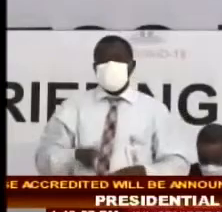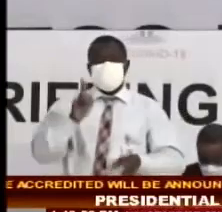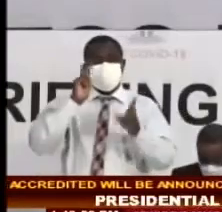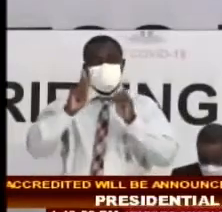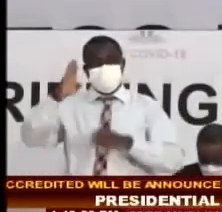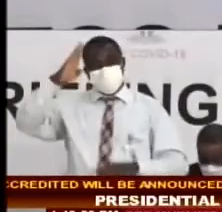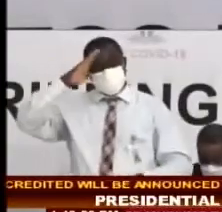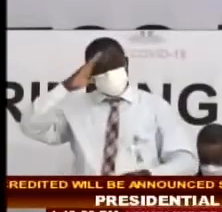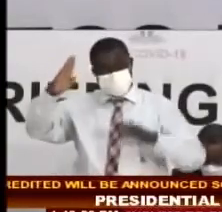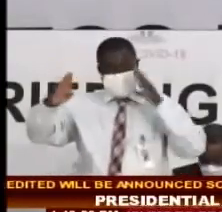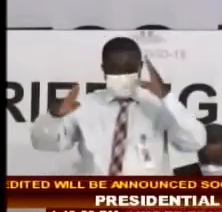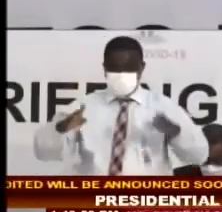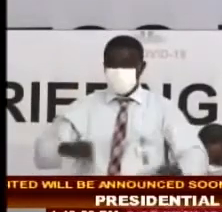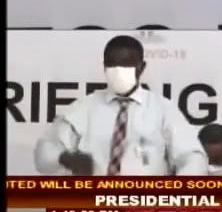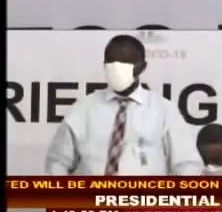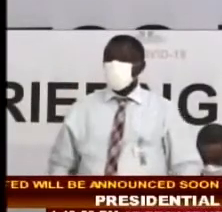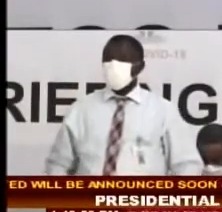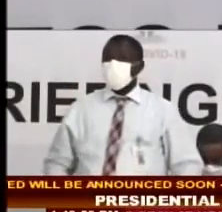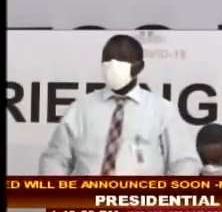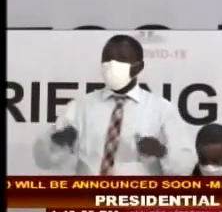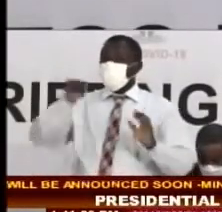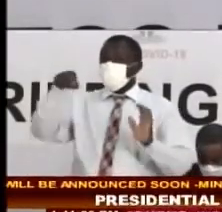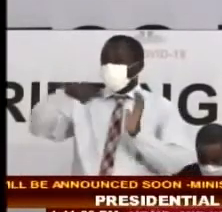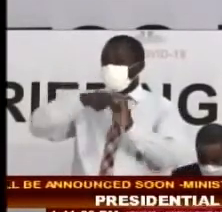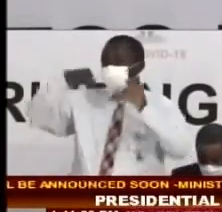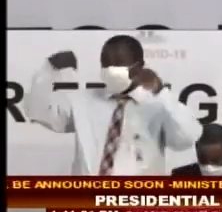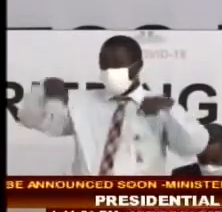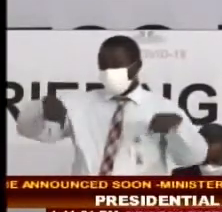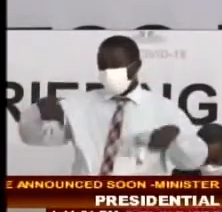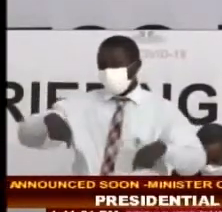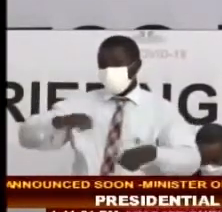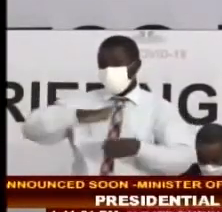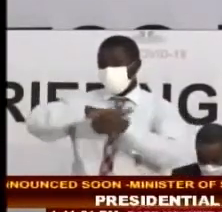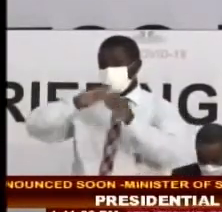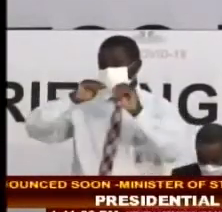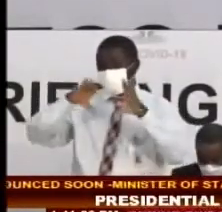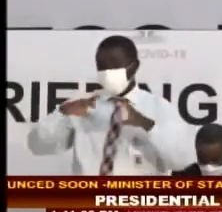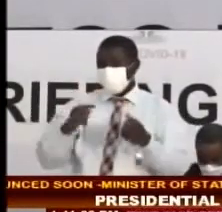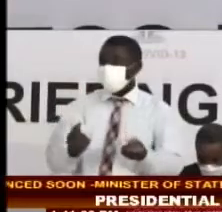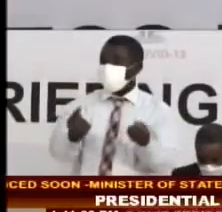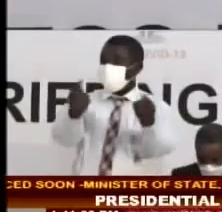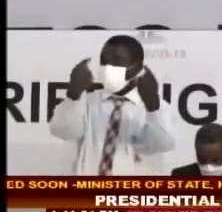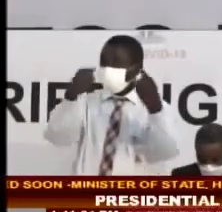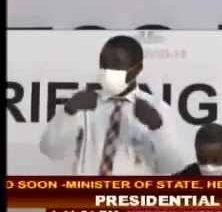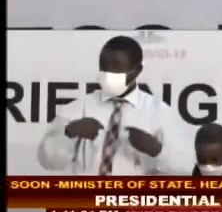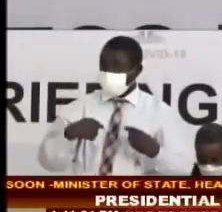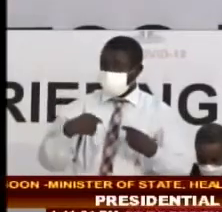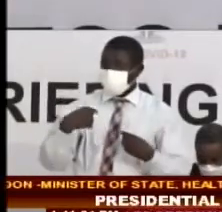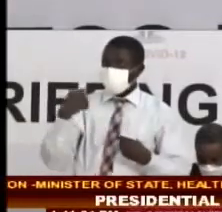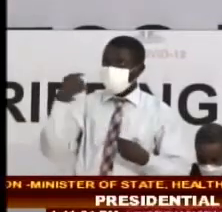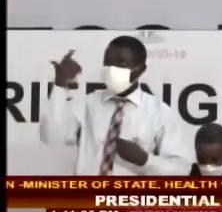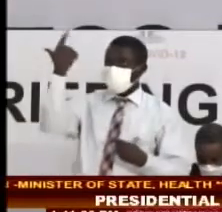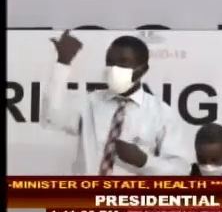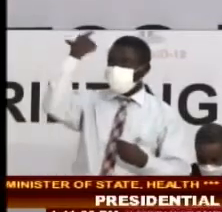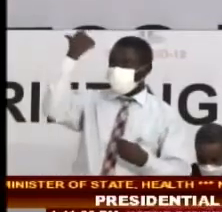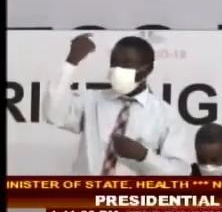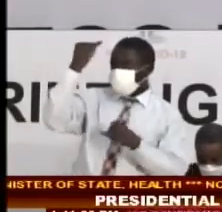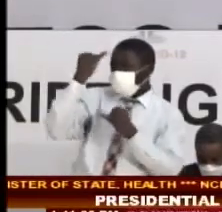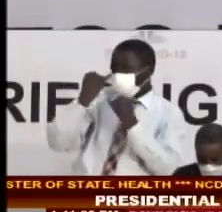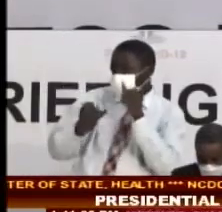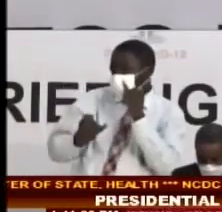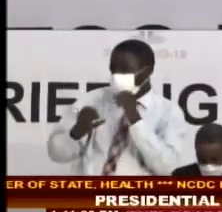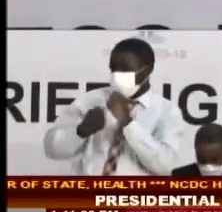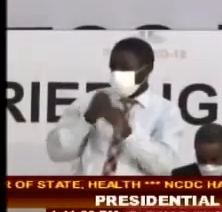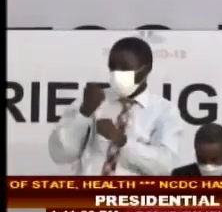Wannan annoba ta corona kamar yadda muka sani ta shigo a ƙarshen waccan shekara kuma ta